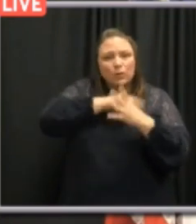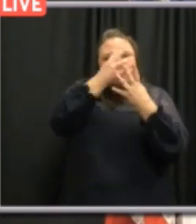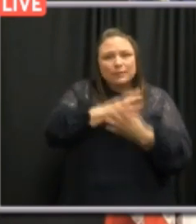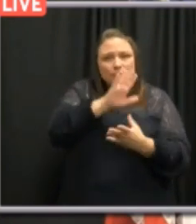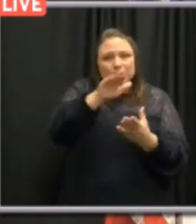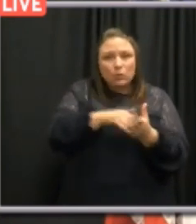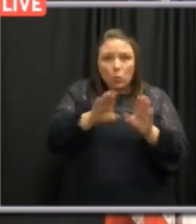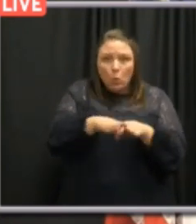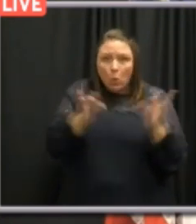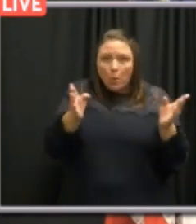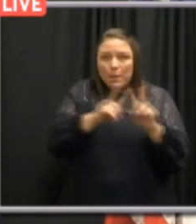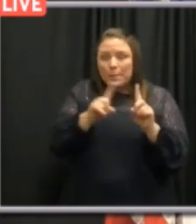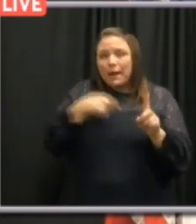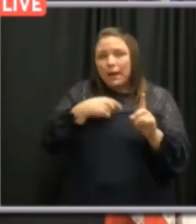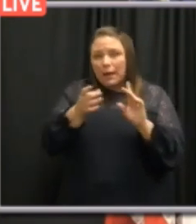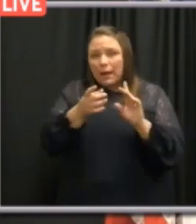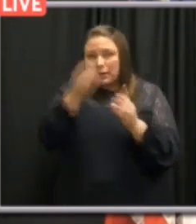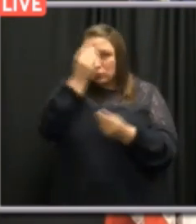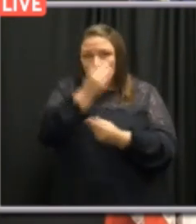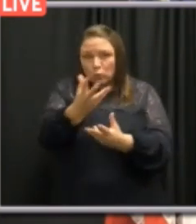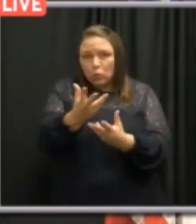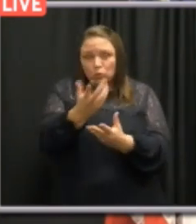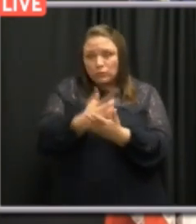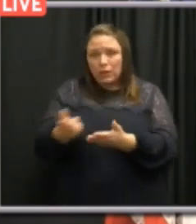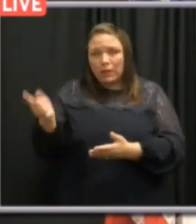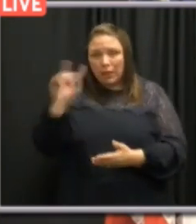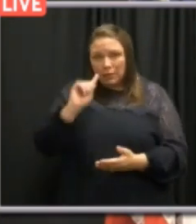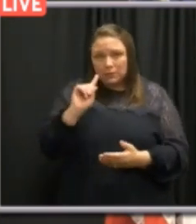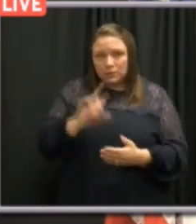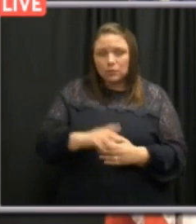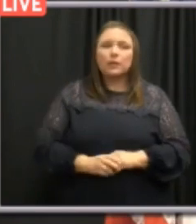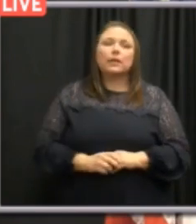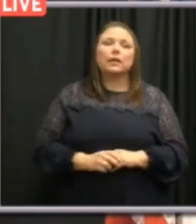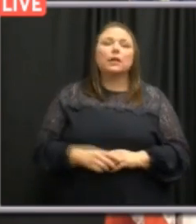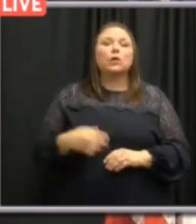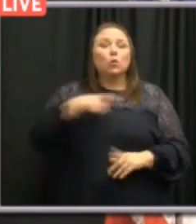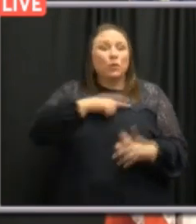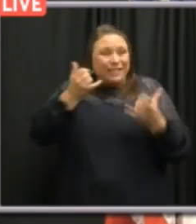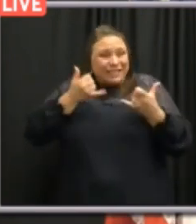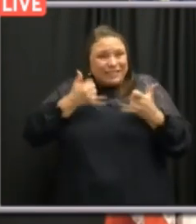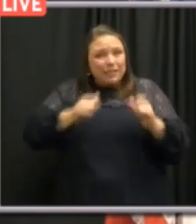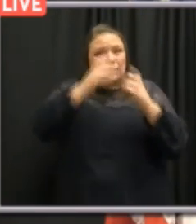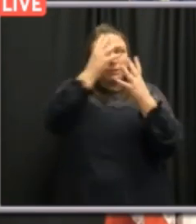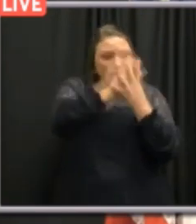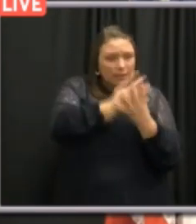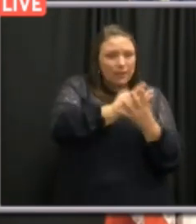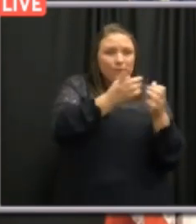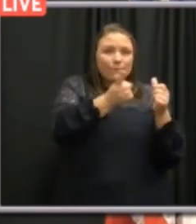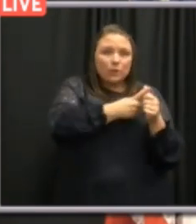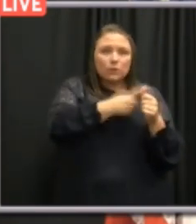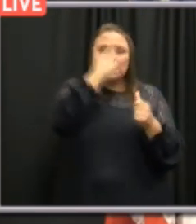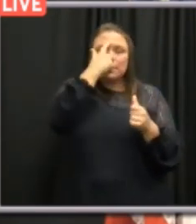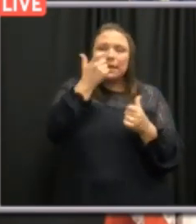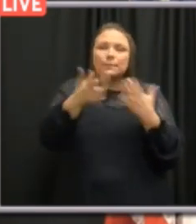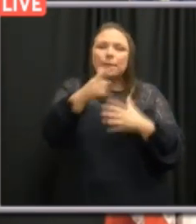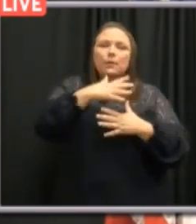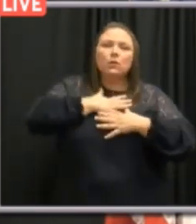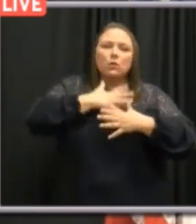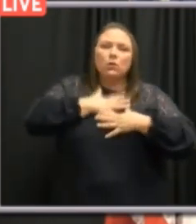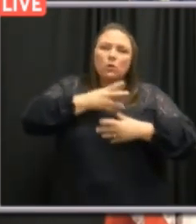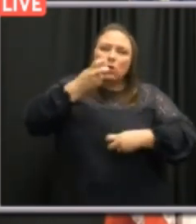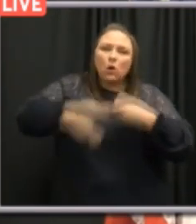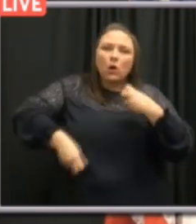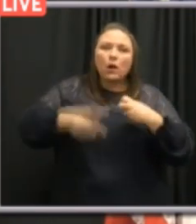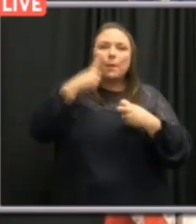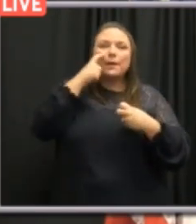centers. But as I mentioned of last week, we do still conduct an assessment because you may have shortness of breath because you're